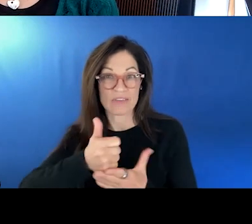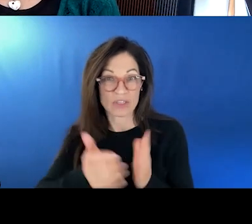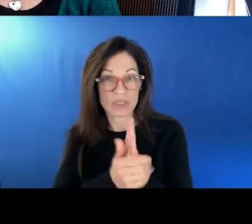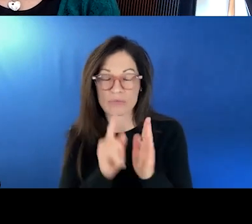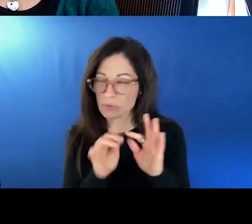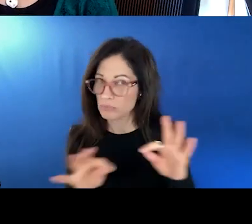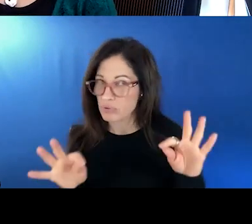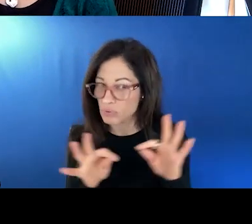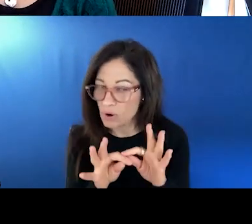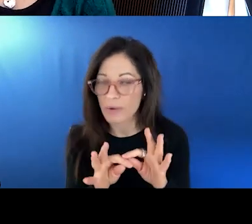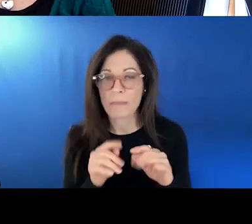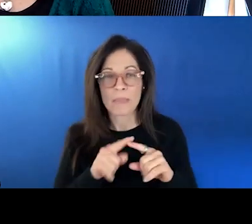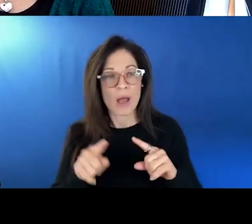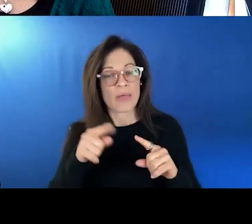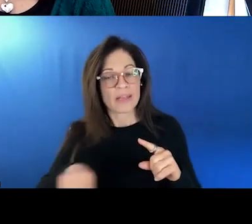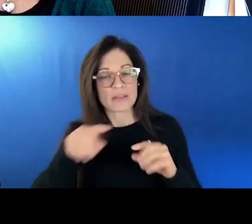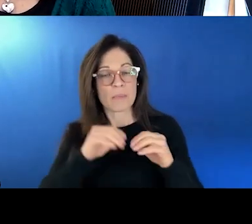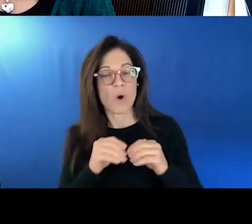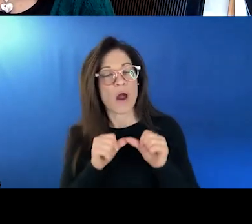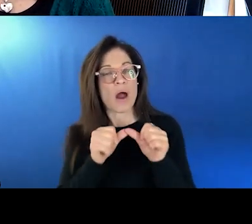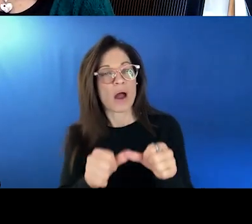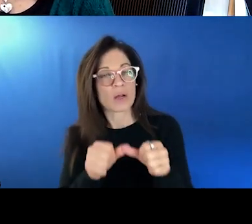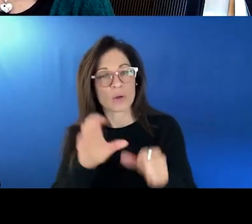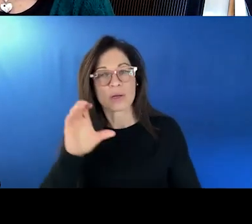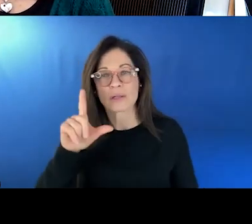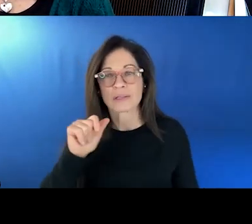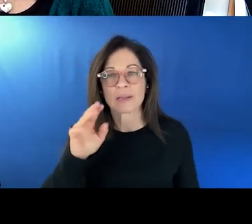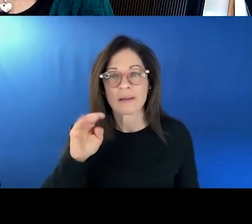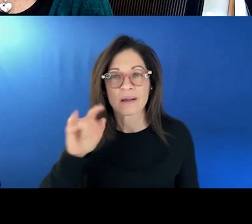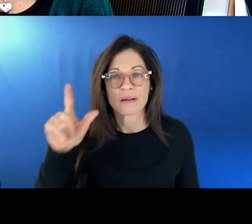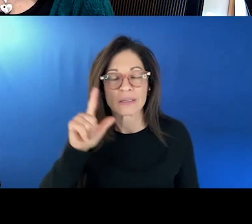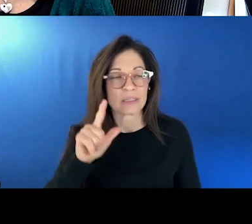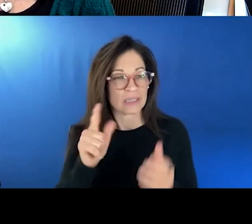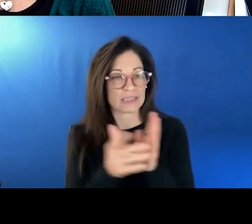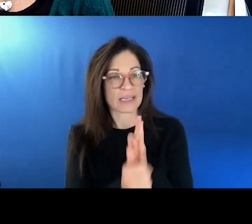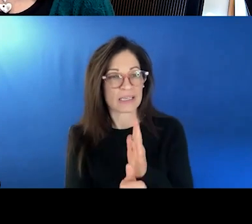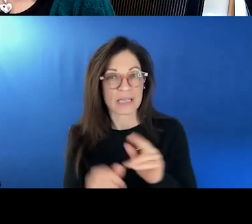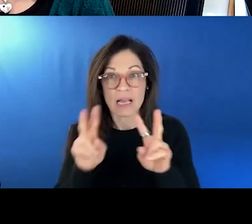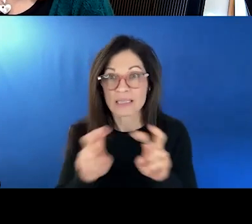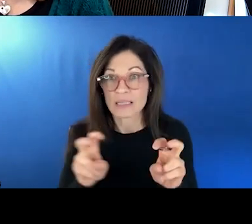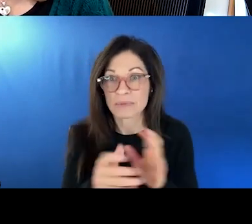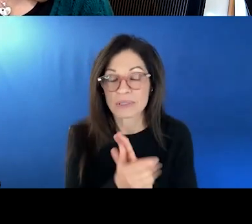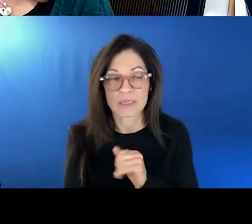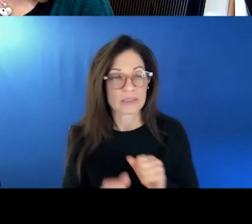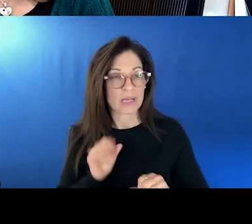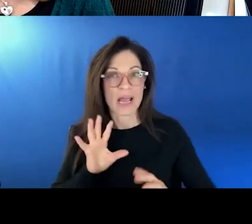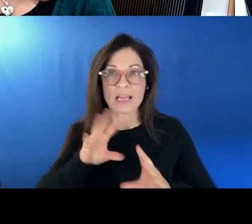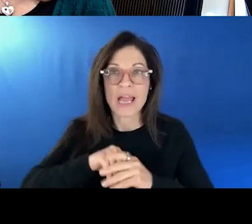more ongoing clinical skills, assessment skills, engagement